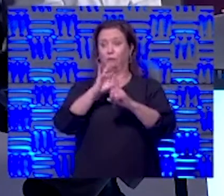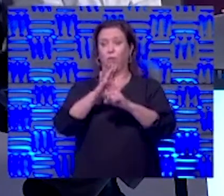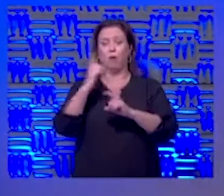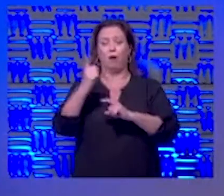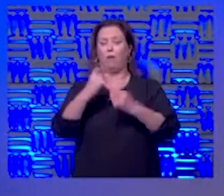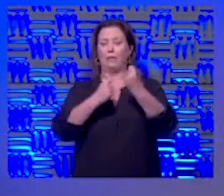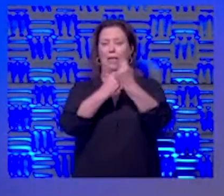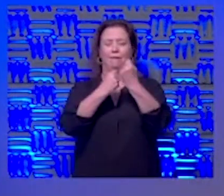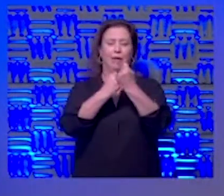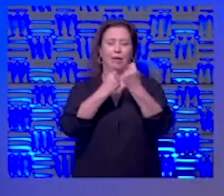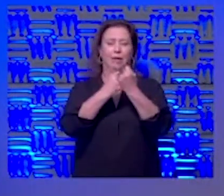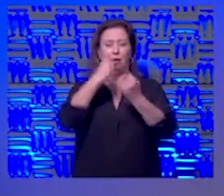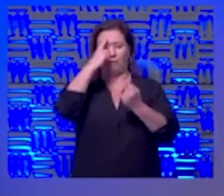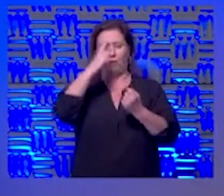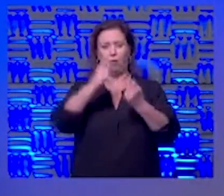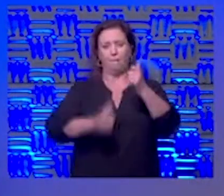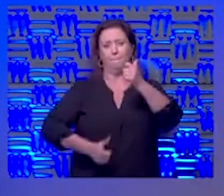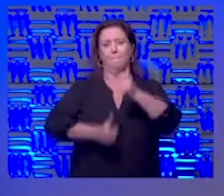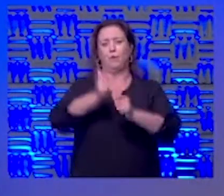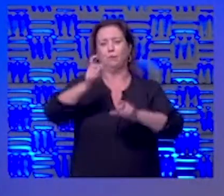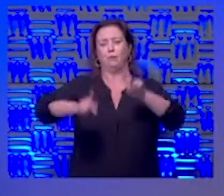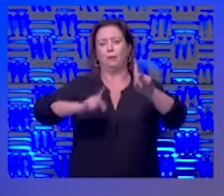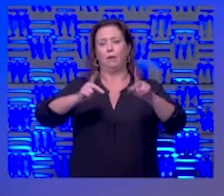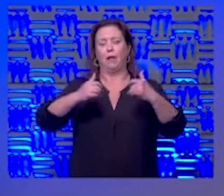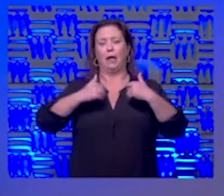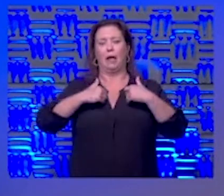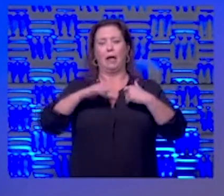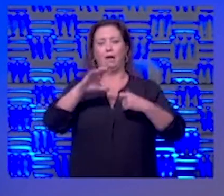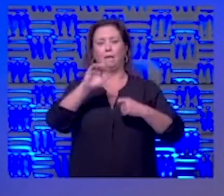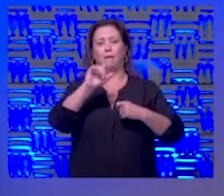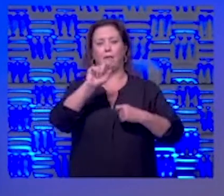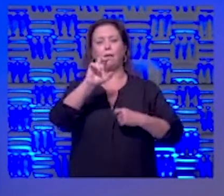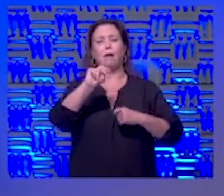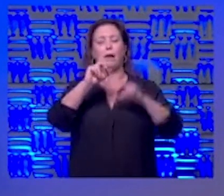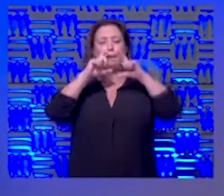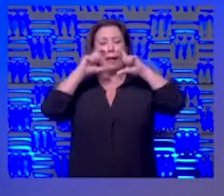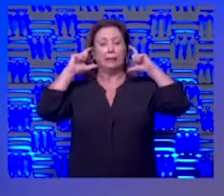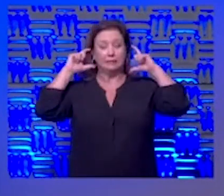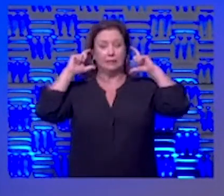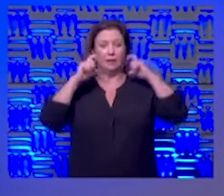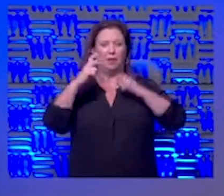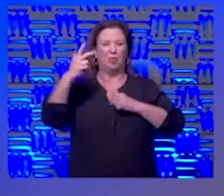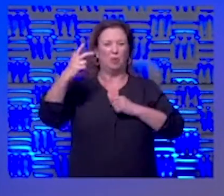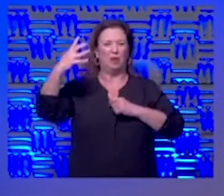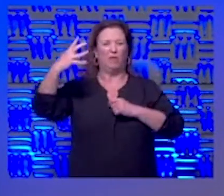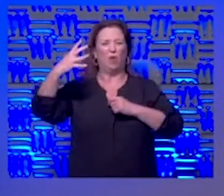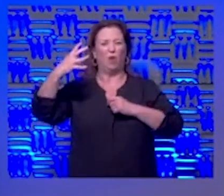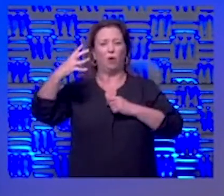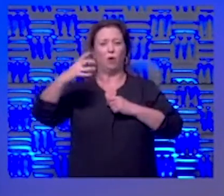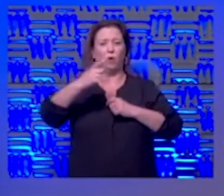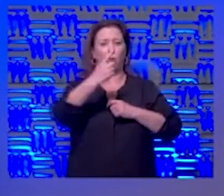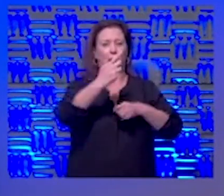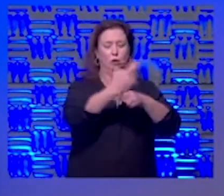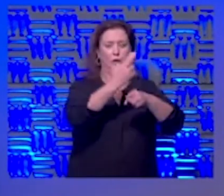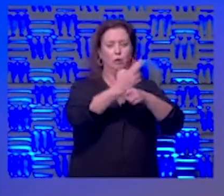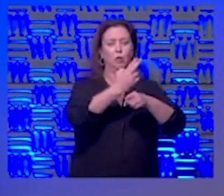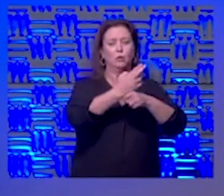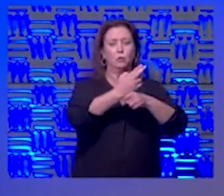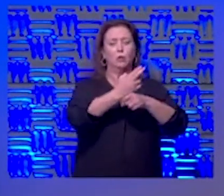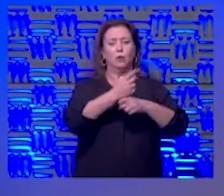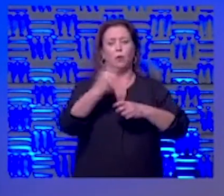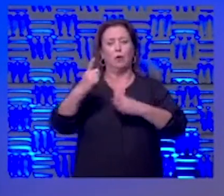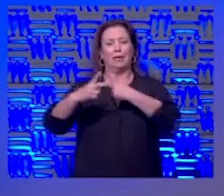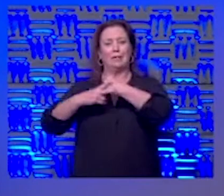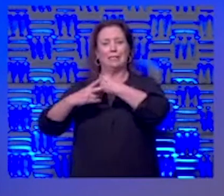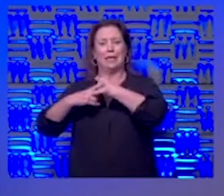always advocated for, most people have the cotton mask, so we've advocated for having 3 or 4 of those, so one that could be used, one that could